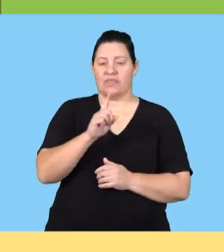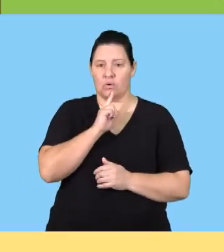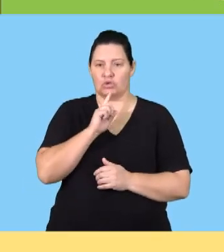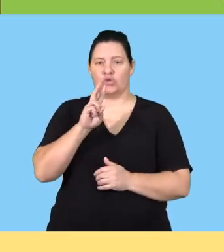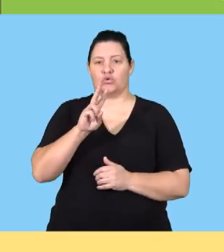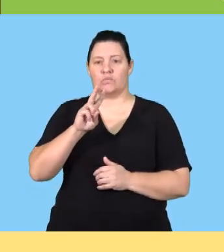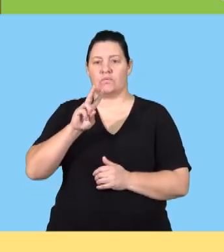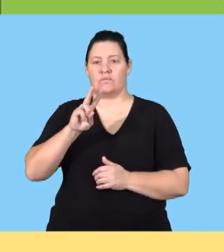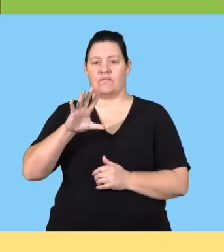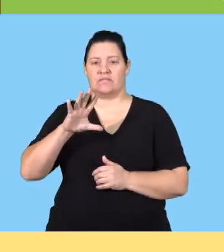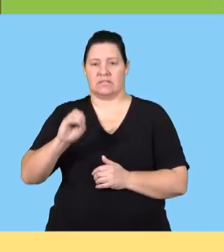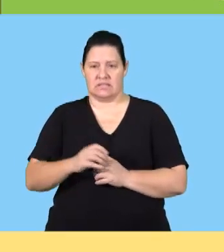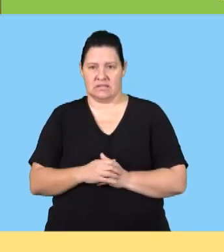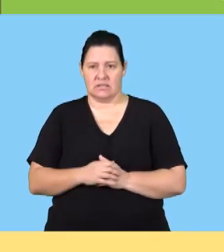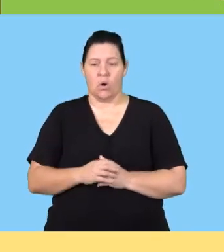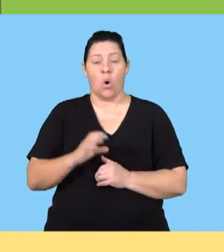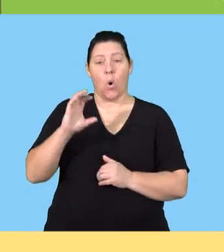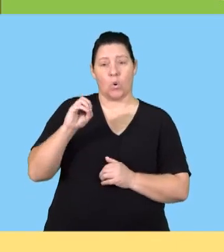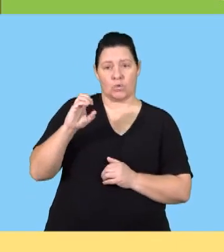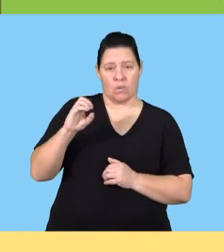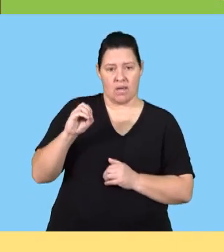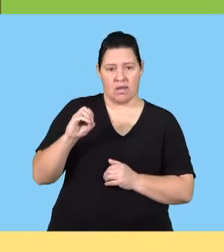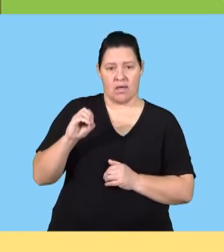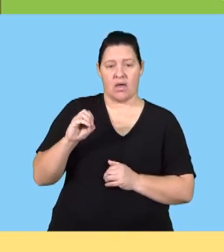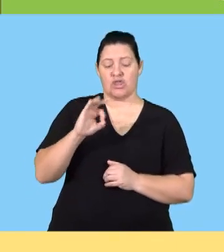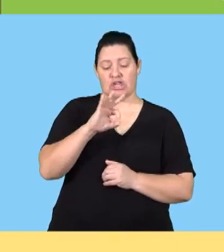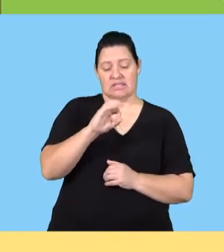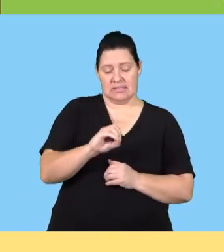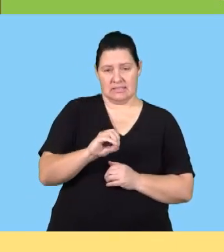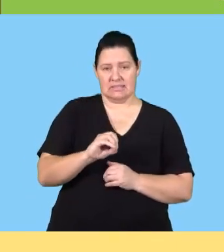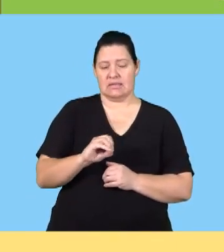1,250. There you can see it. October 30th,